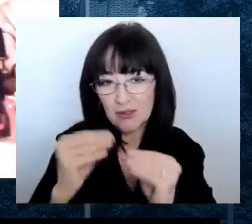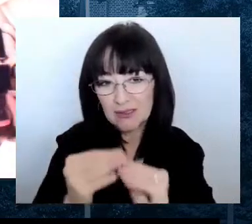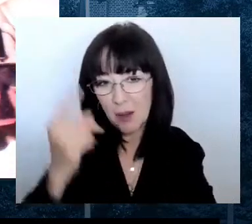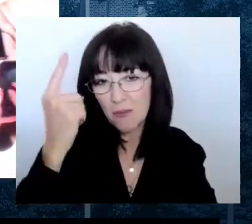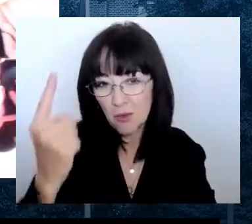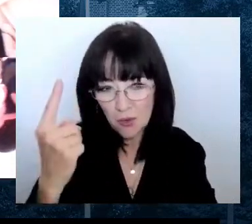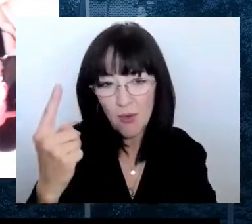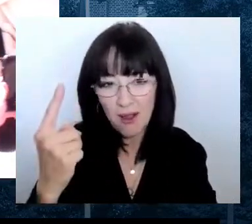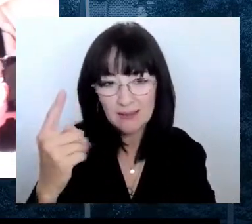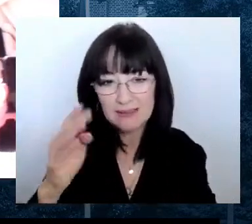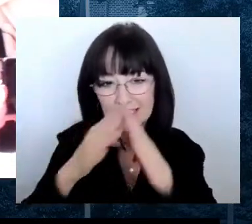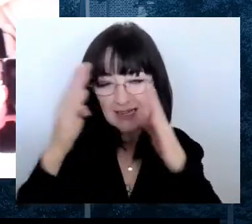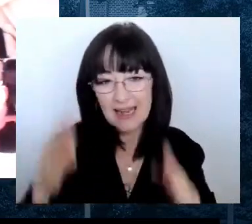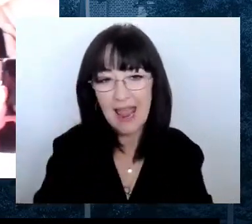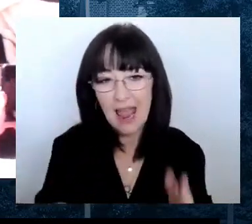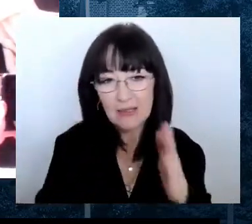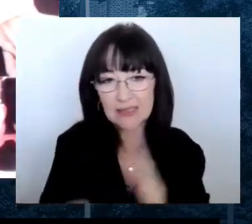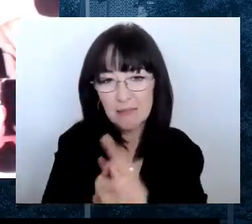by House Amendment Number 1.